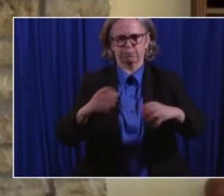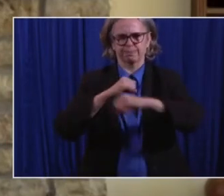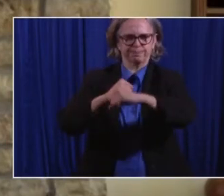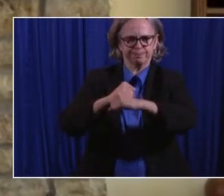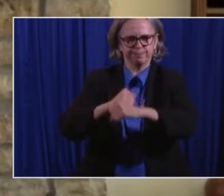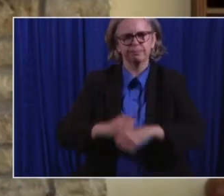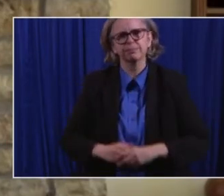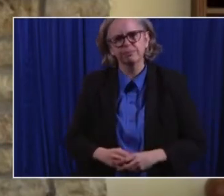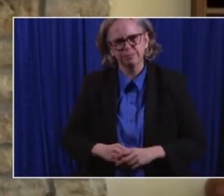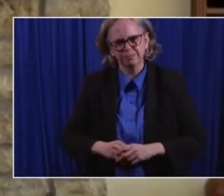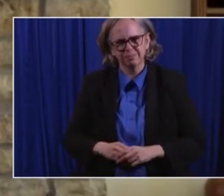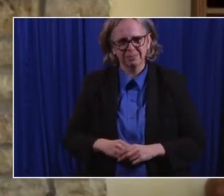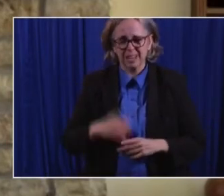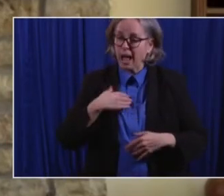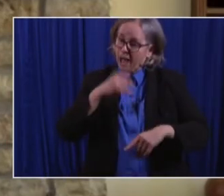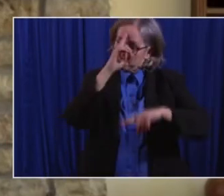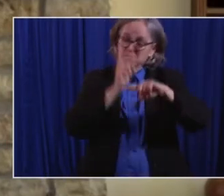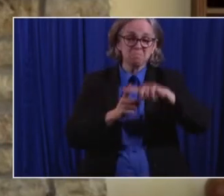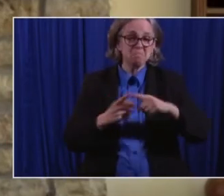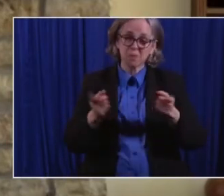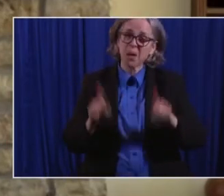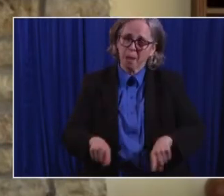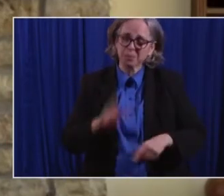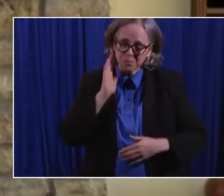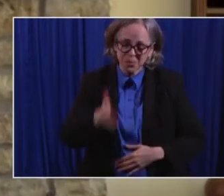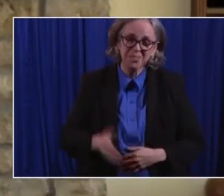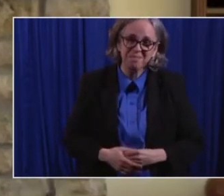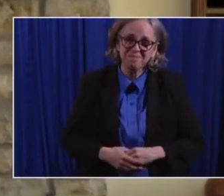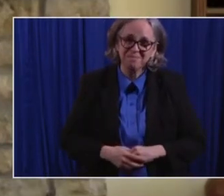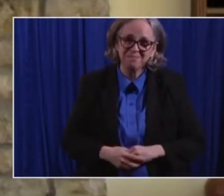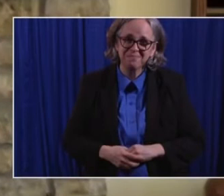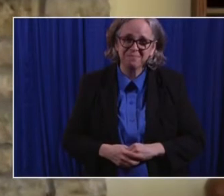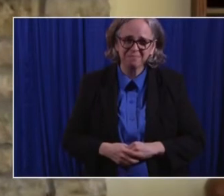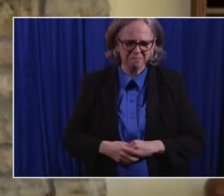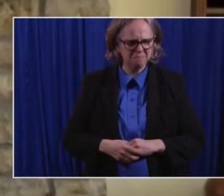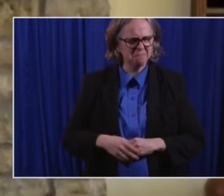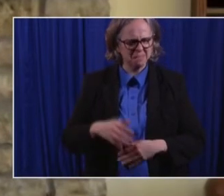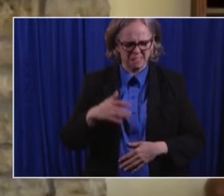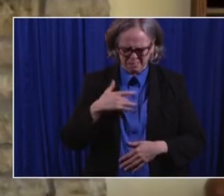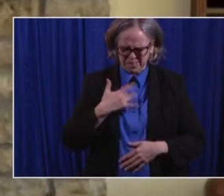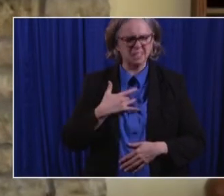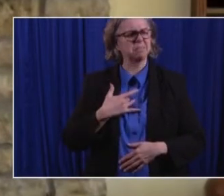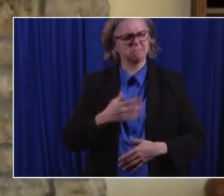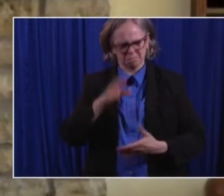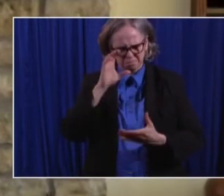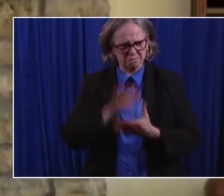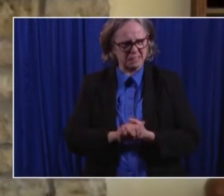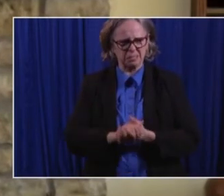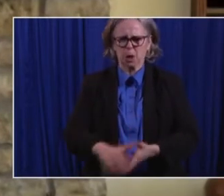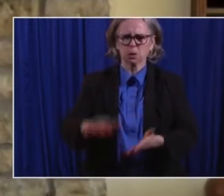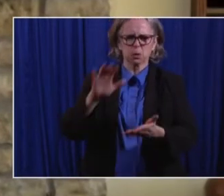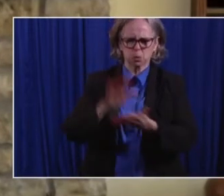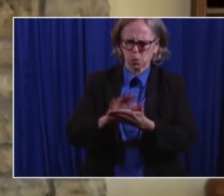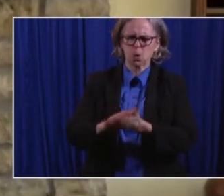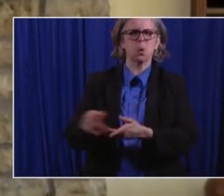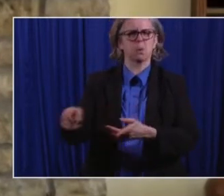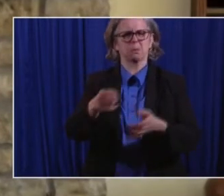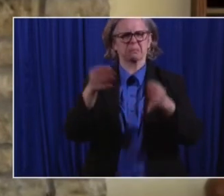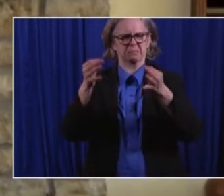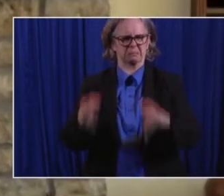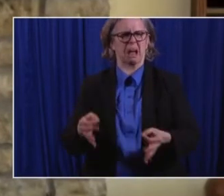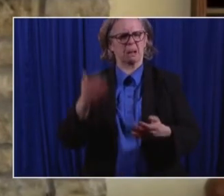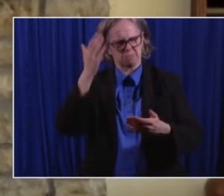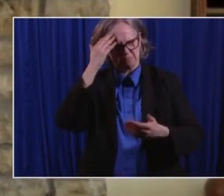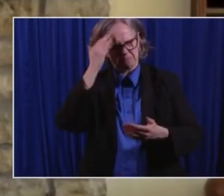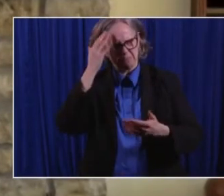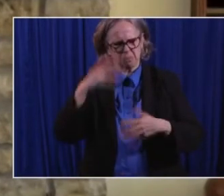I'm optimistic, and I fully believe that schools can put on these events,